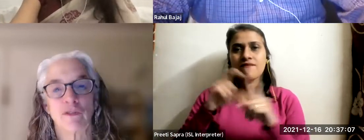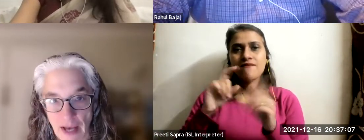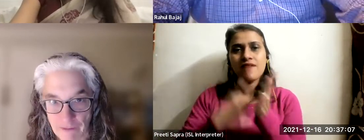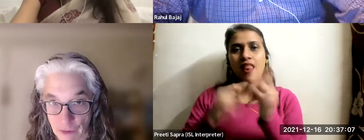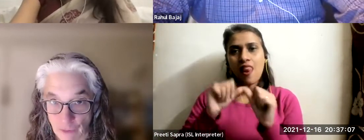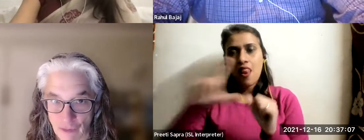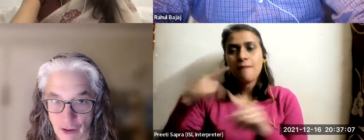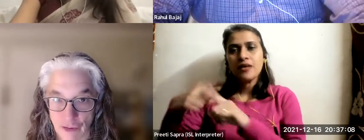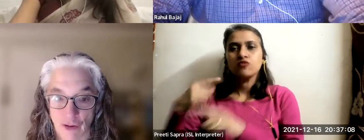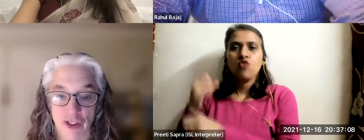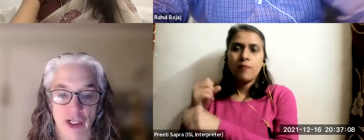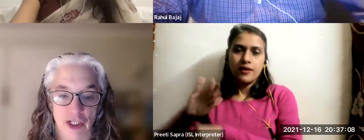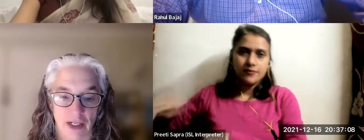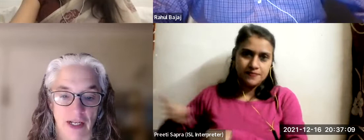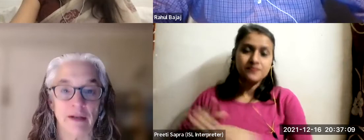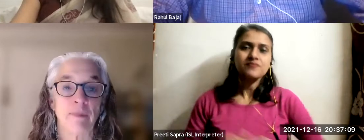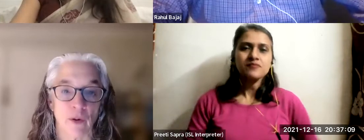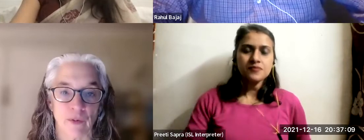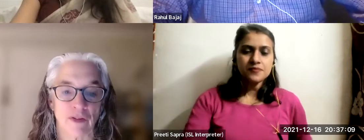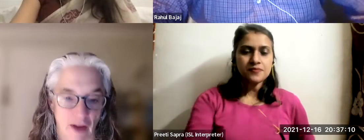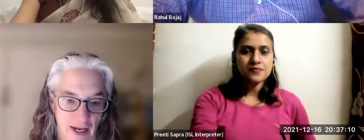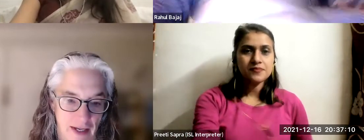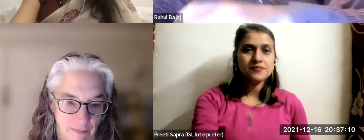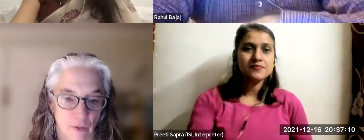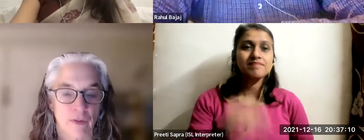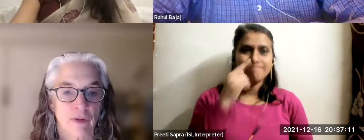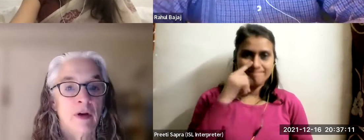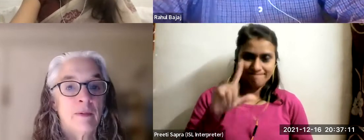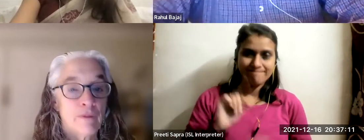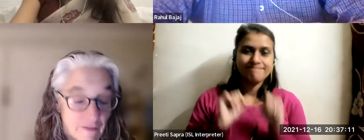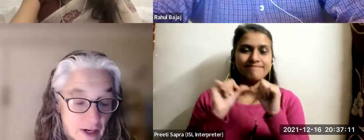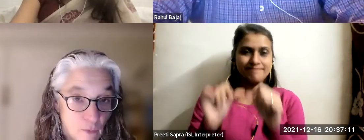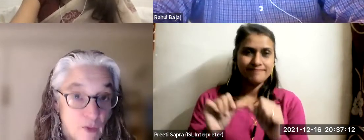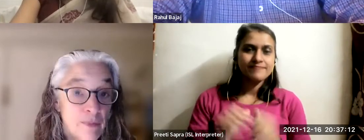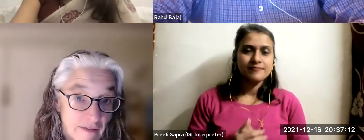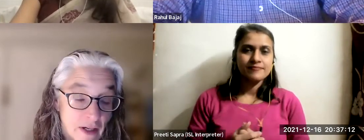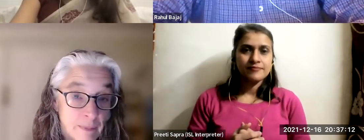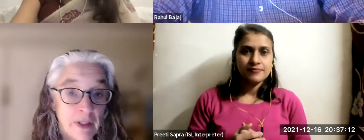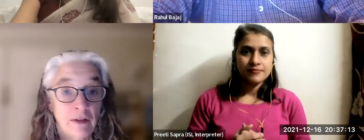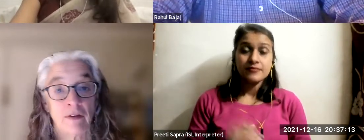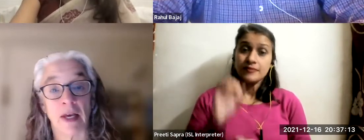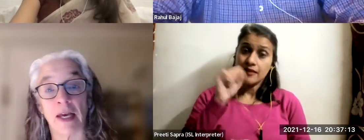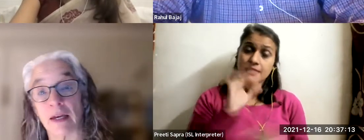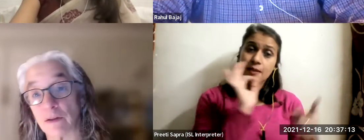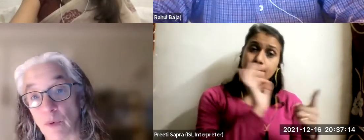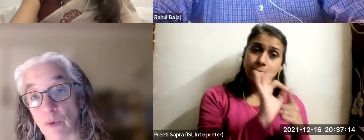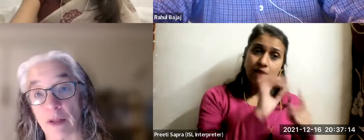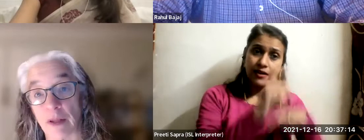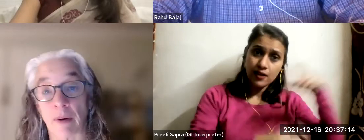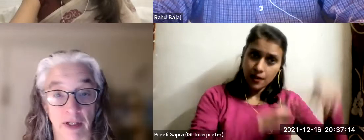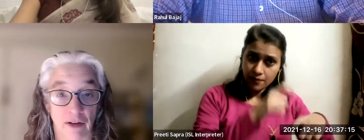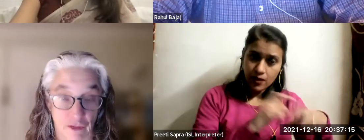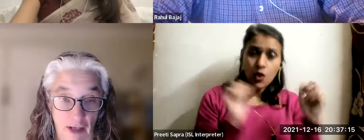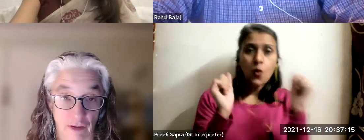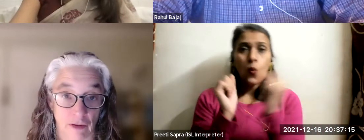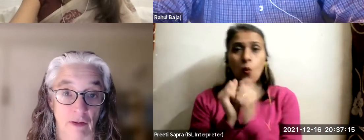First of all, we have used structured negotiation in both private companies and with